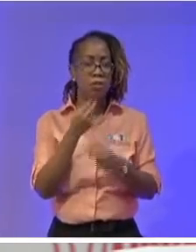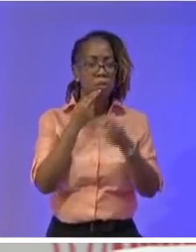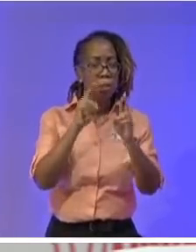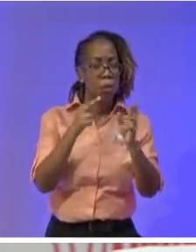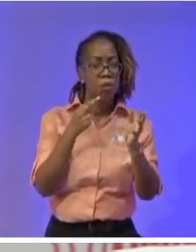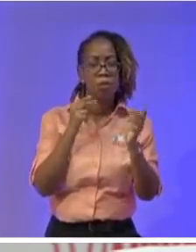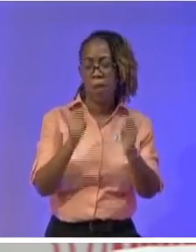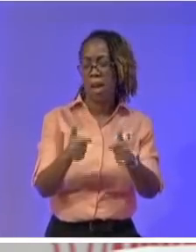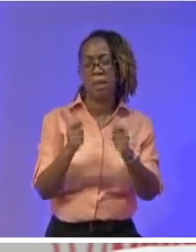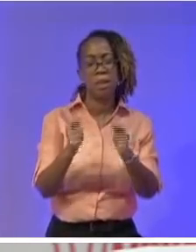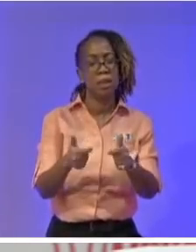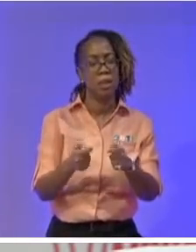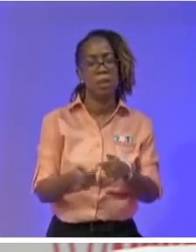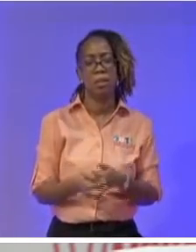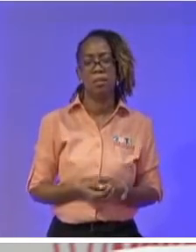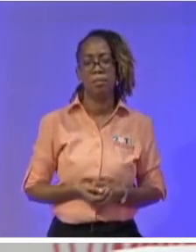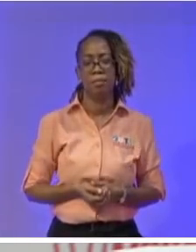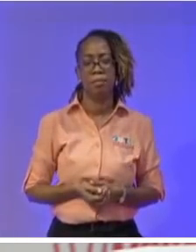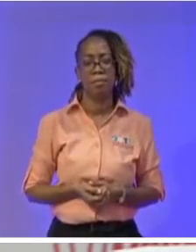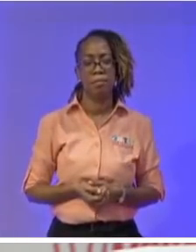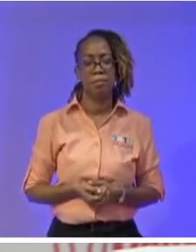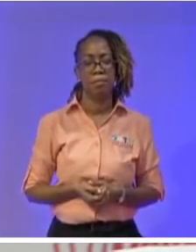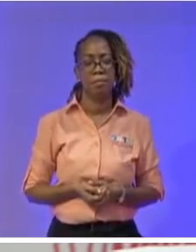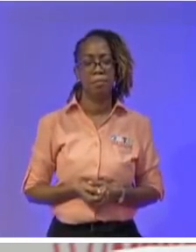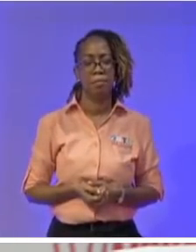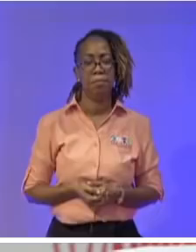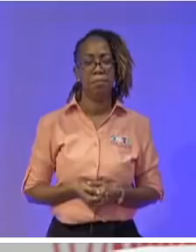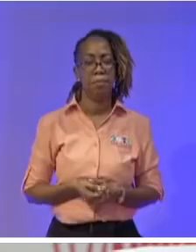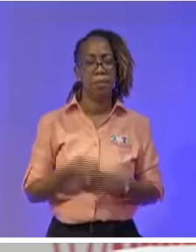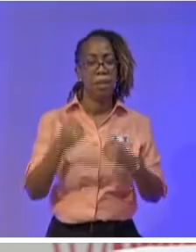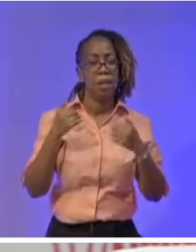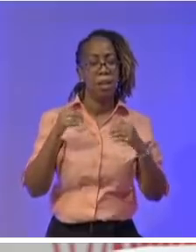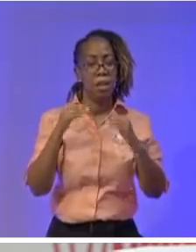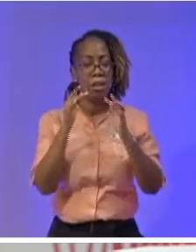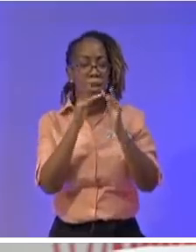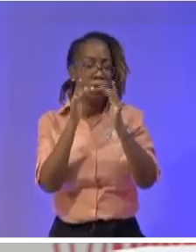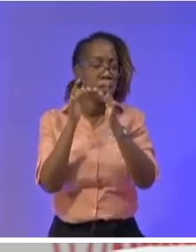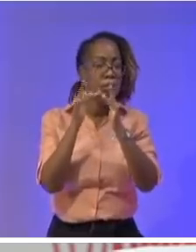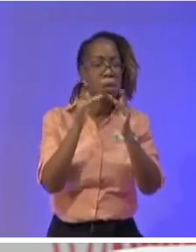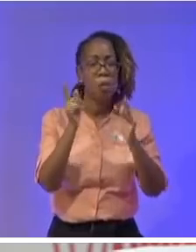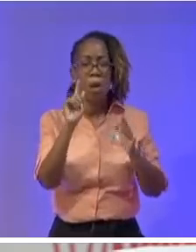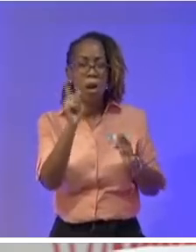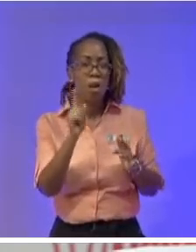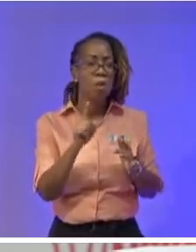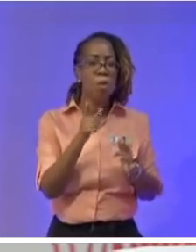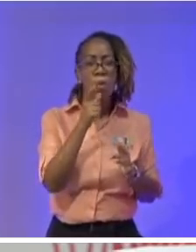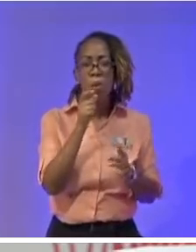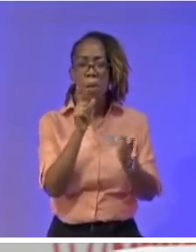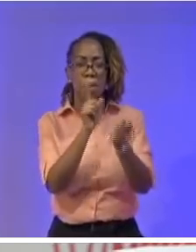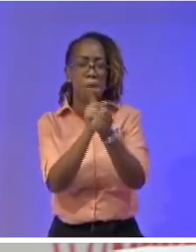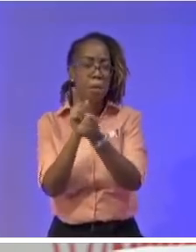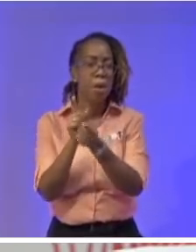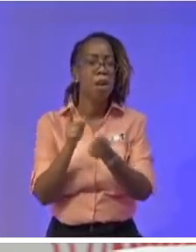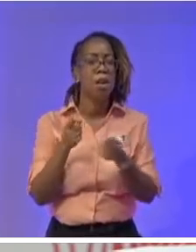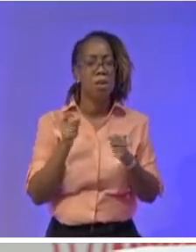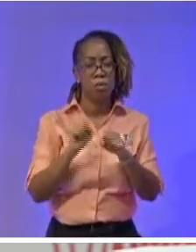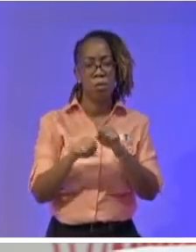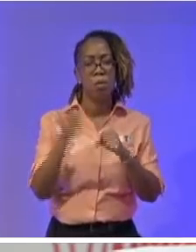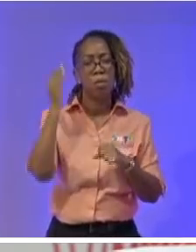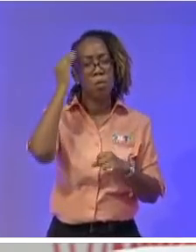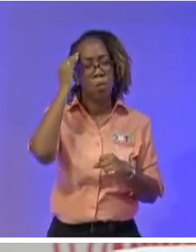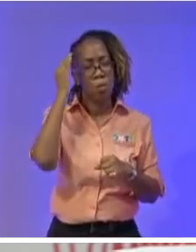swabbing all the way back to the patient, to see if we could tighten up that a bit with getting additional staff into the mix so we can clear some of the backlog that